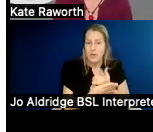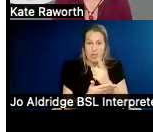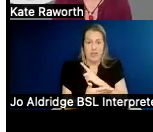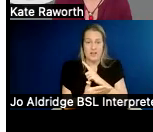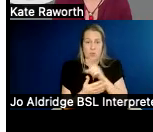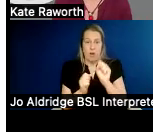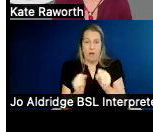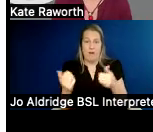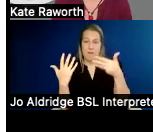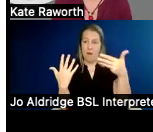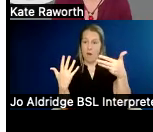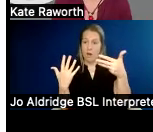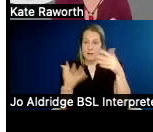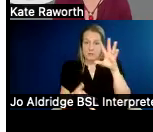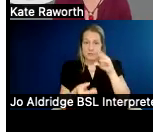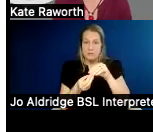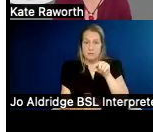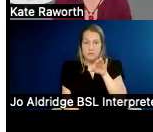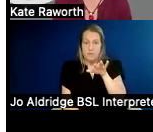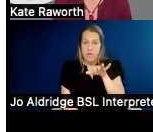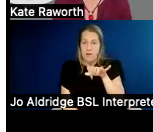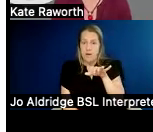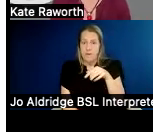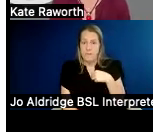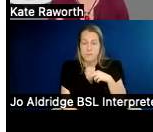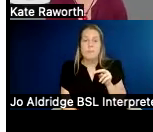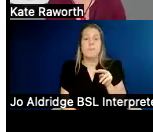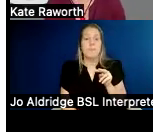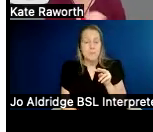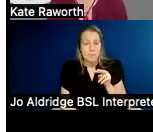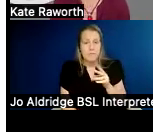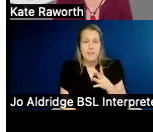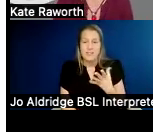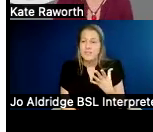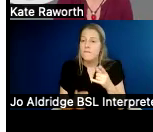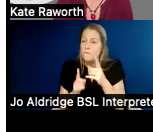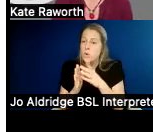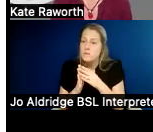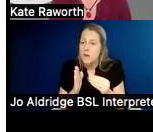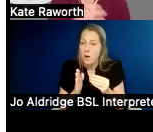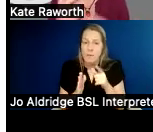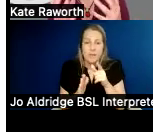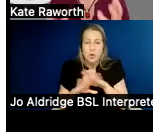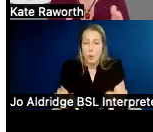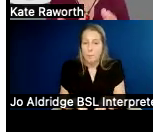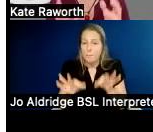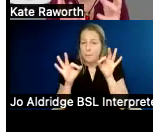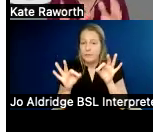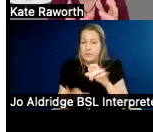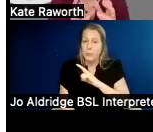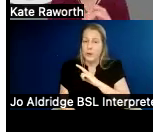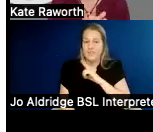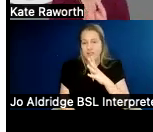perfect or correct. It includes everything. For example, it includes gender equality, but it doesn't include racial equality. But the reason